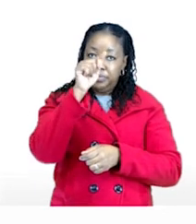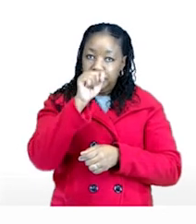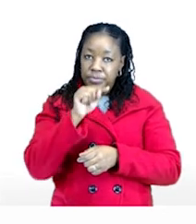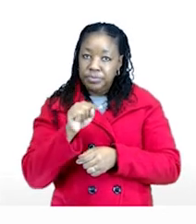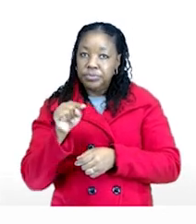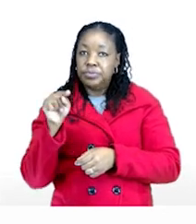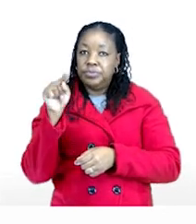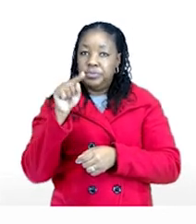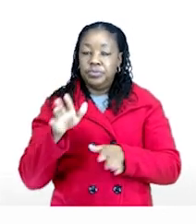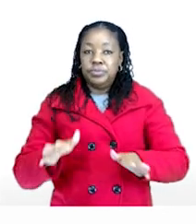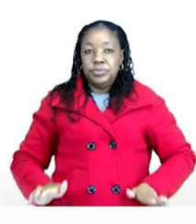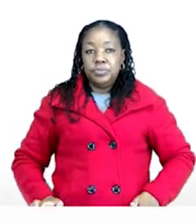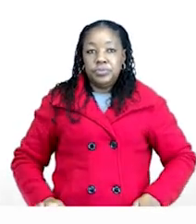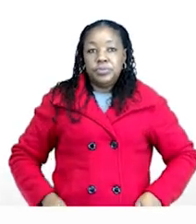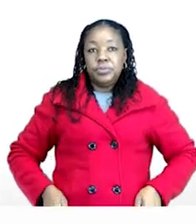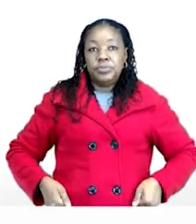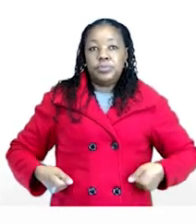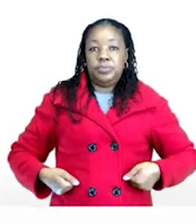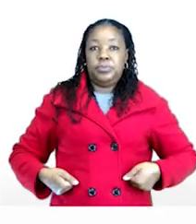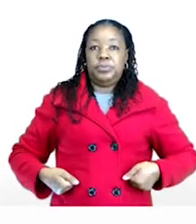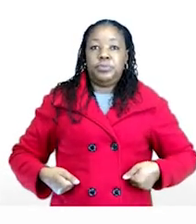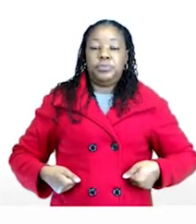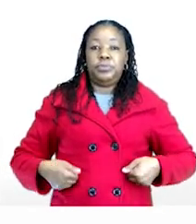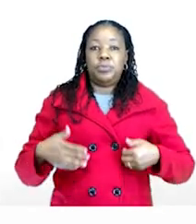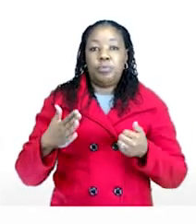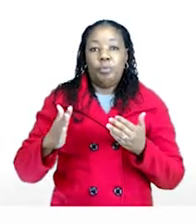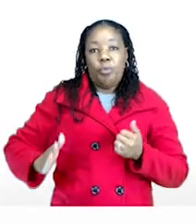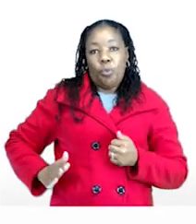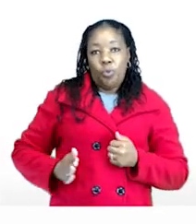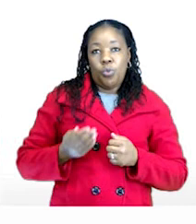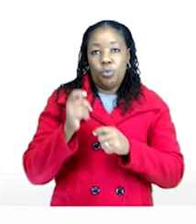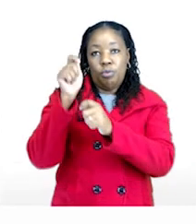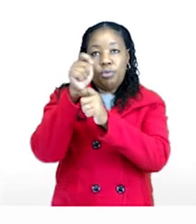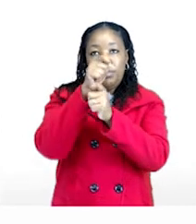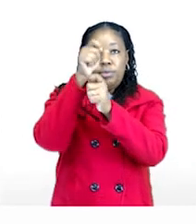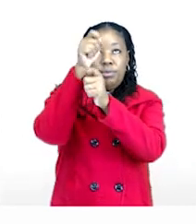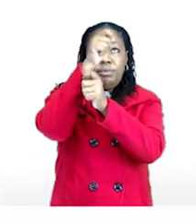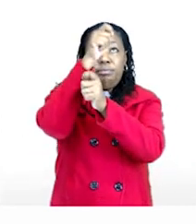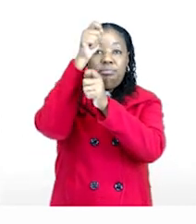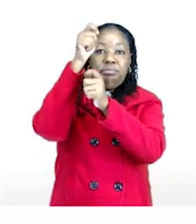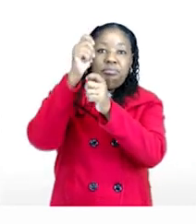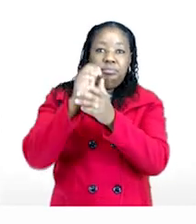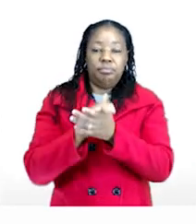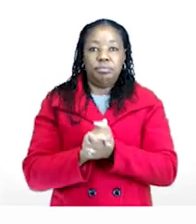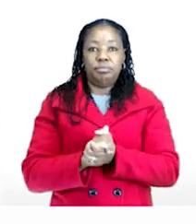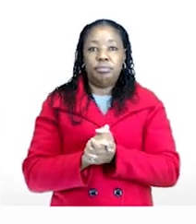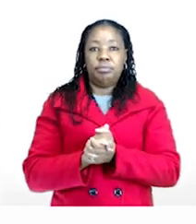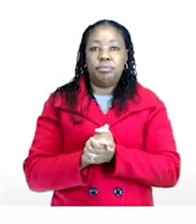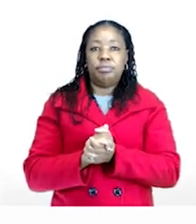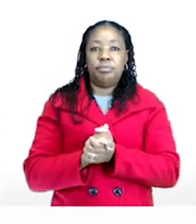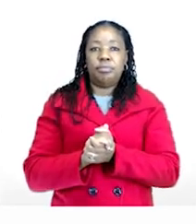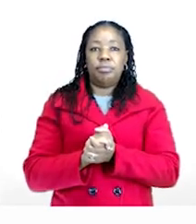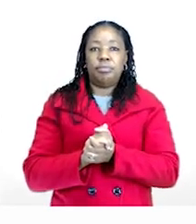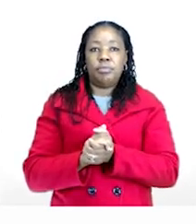little boy who wants to get his kite. Now he needs to find the right path to